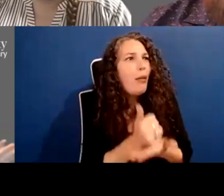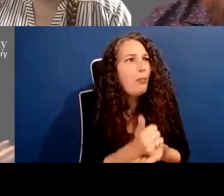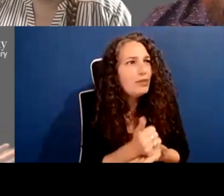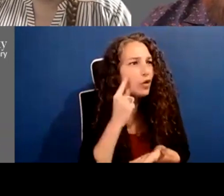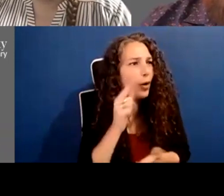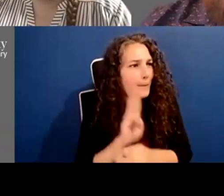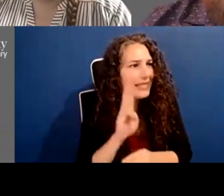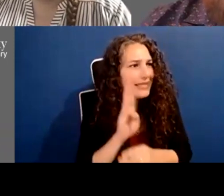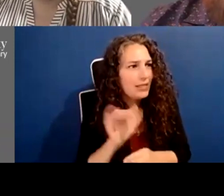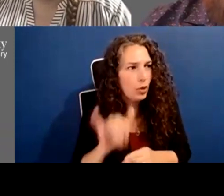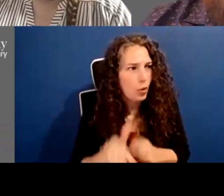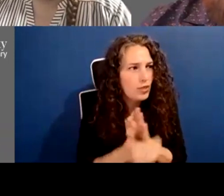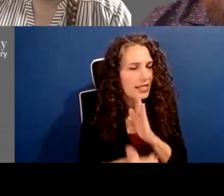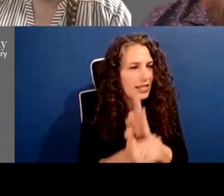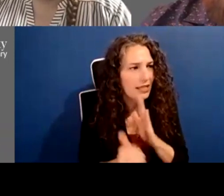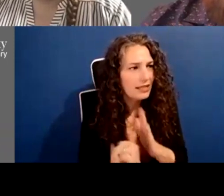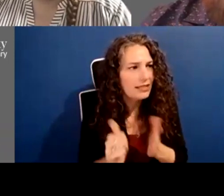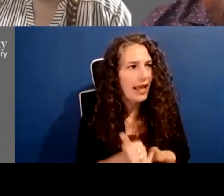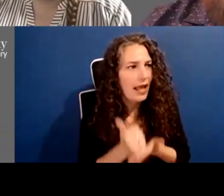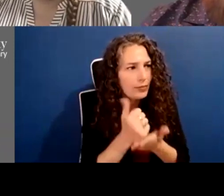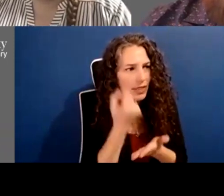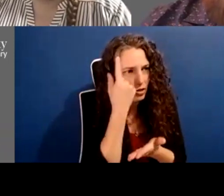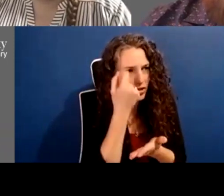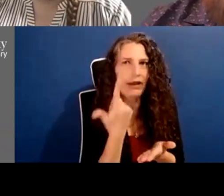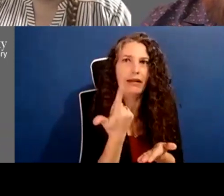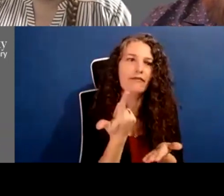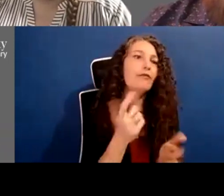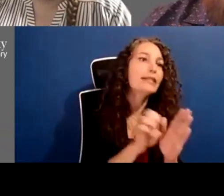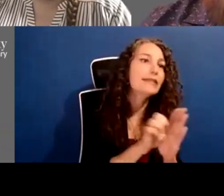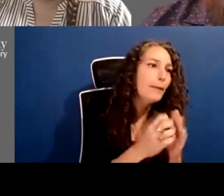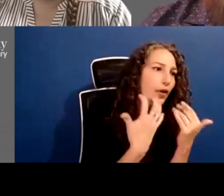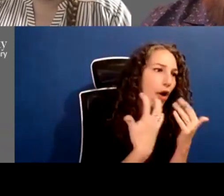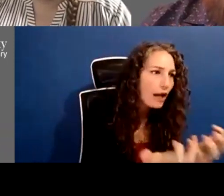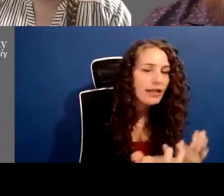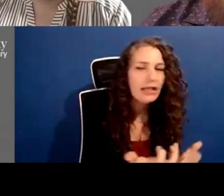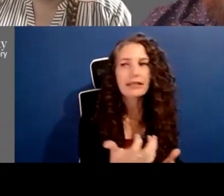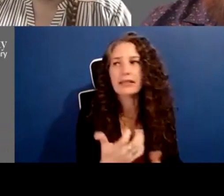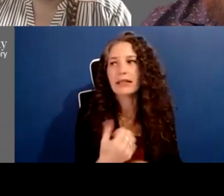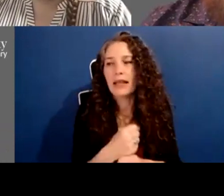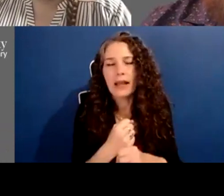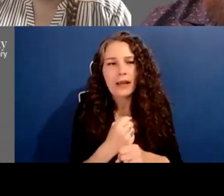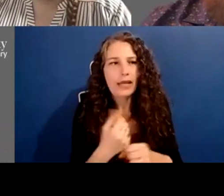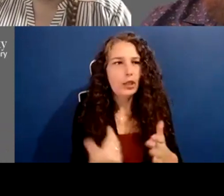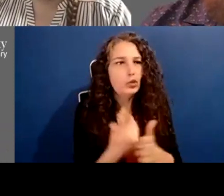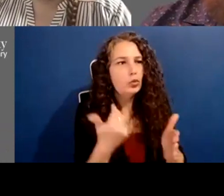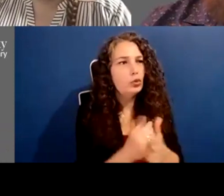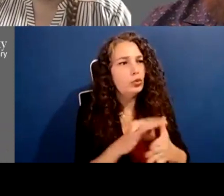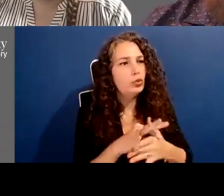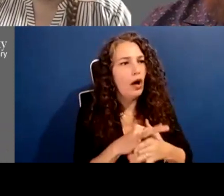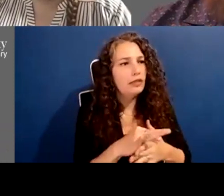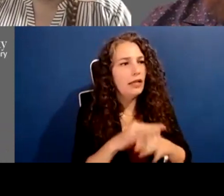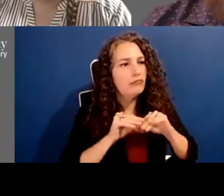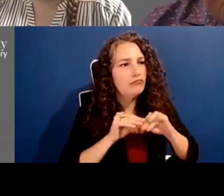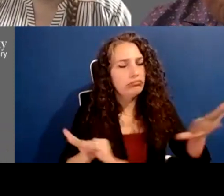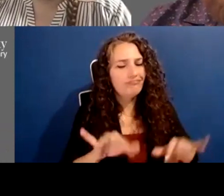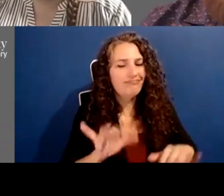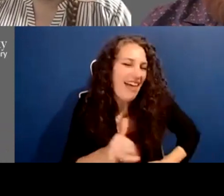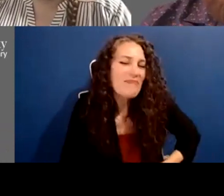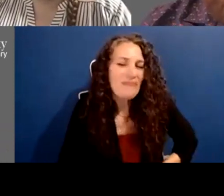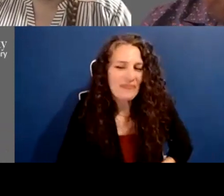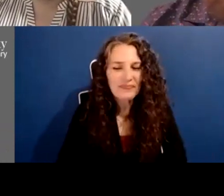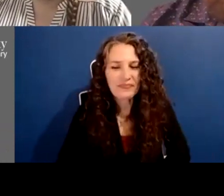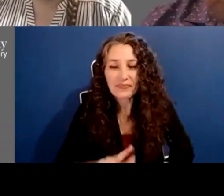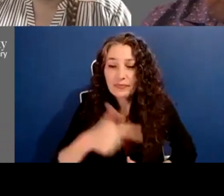of understanding who your audience is and kind of creating content for them. So yeah, pass